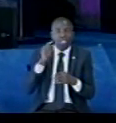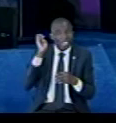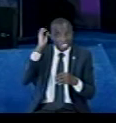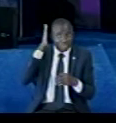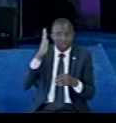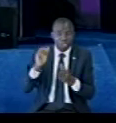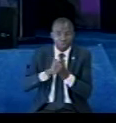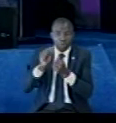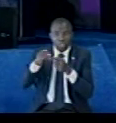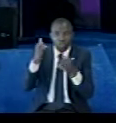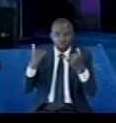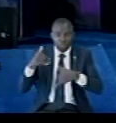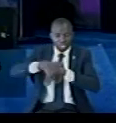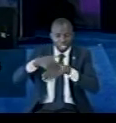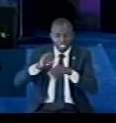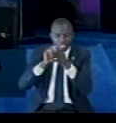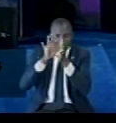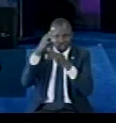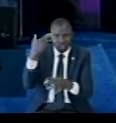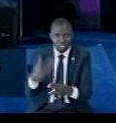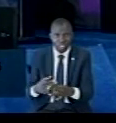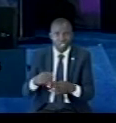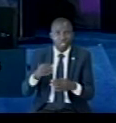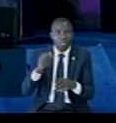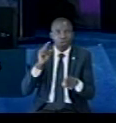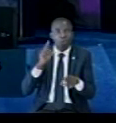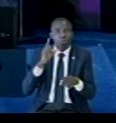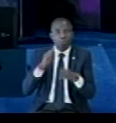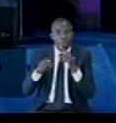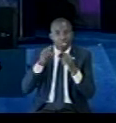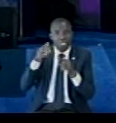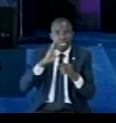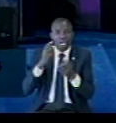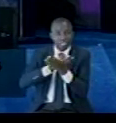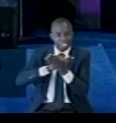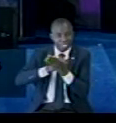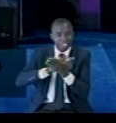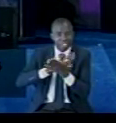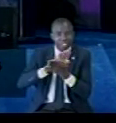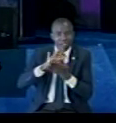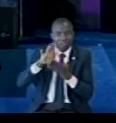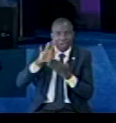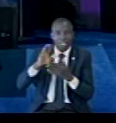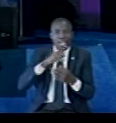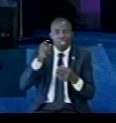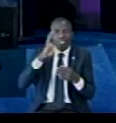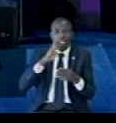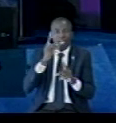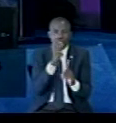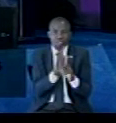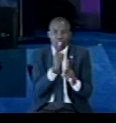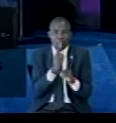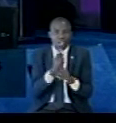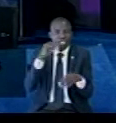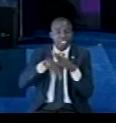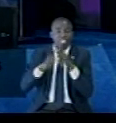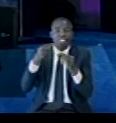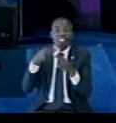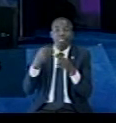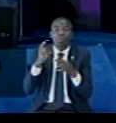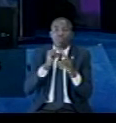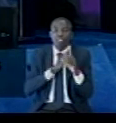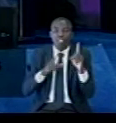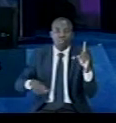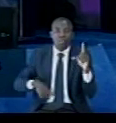tonight. But ye are sanctified. But ye are justified in the name of